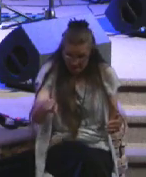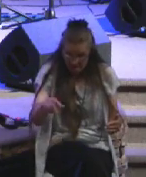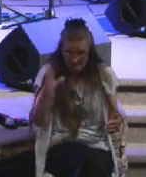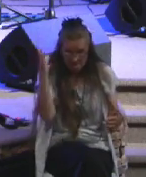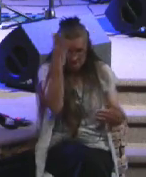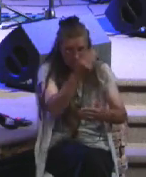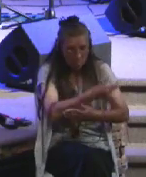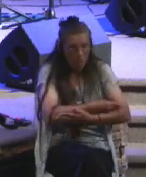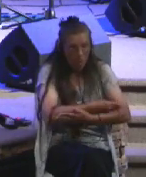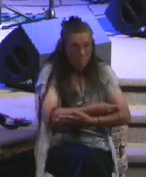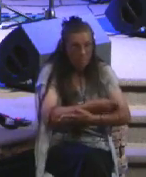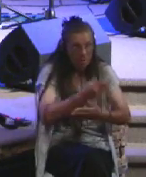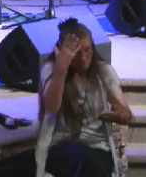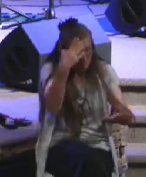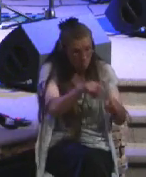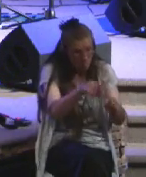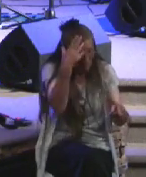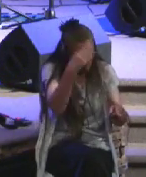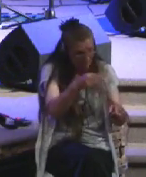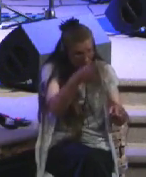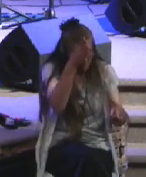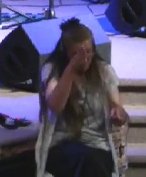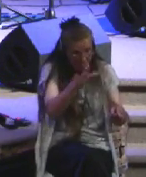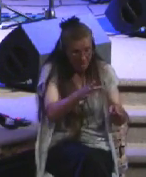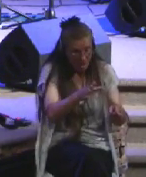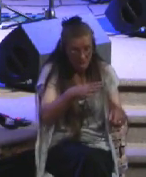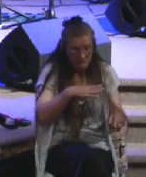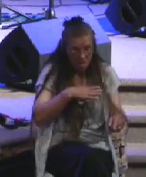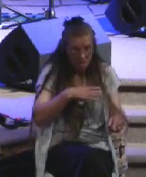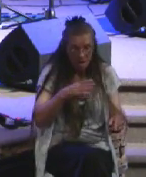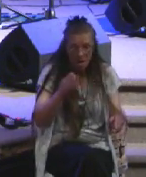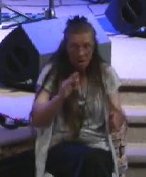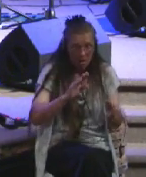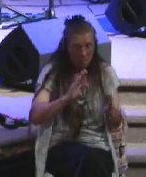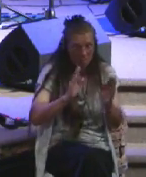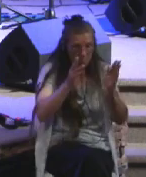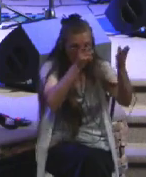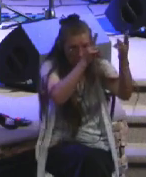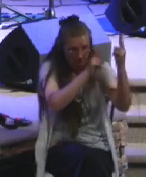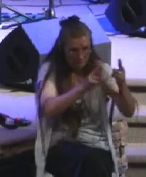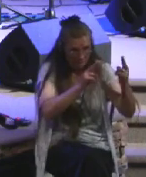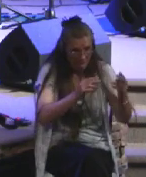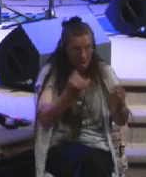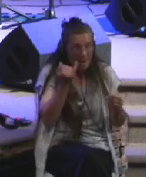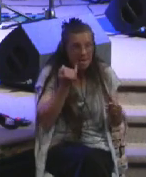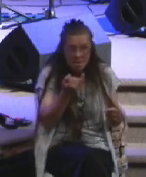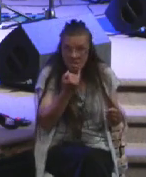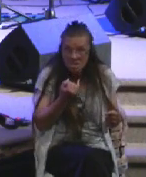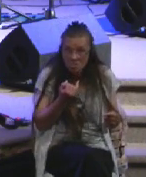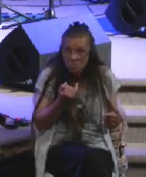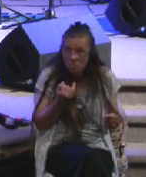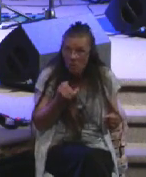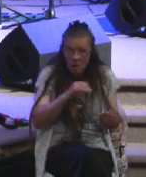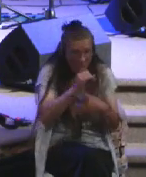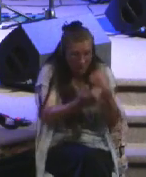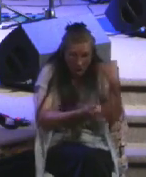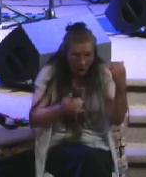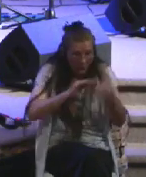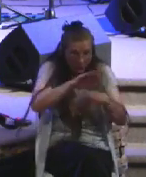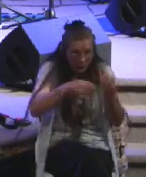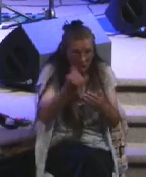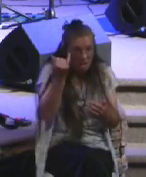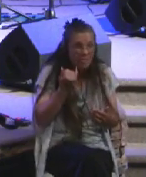brothers become humbled. His daddy becomes humble, and suddenly all of Israel, where they've been bad and acting up, acting the